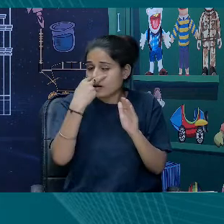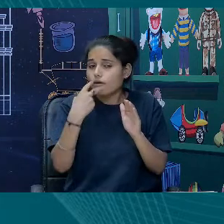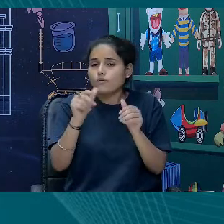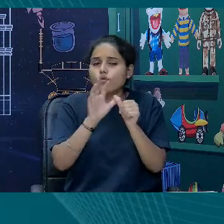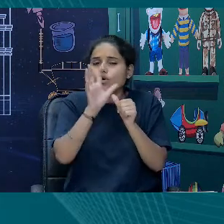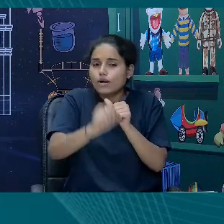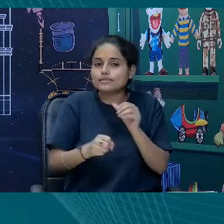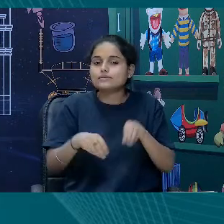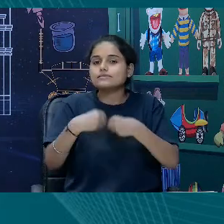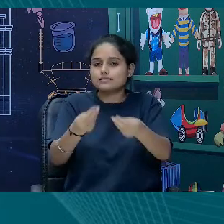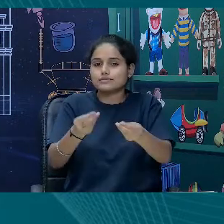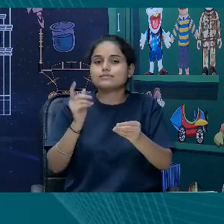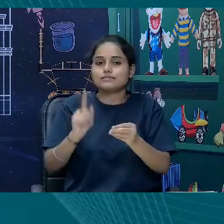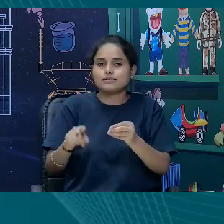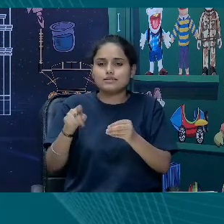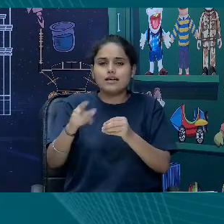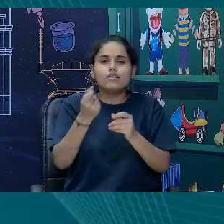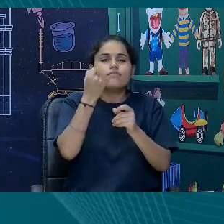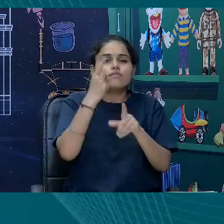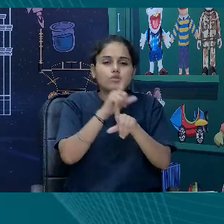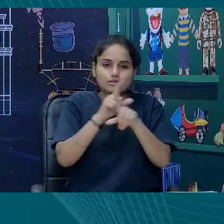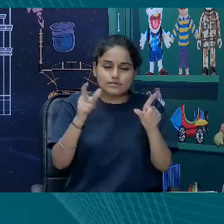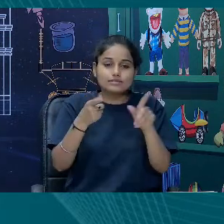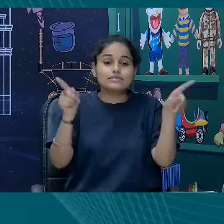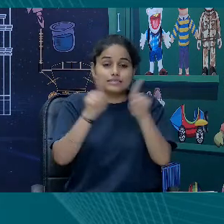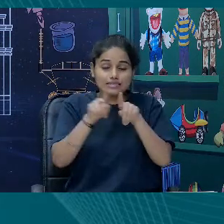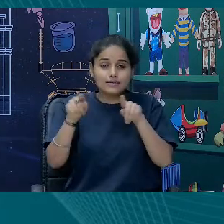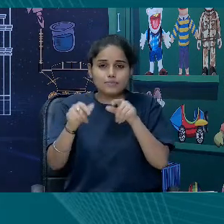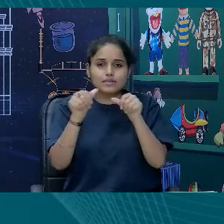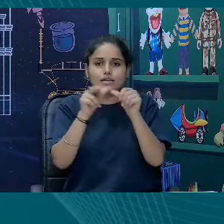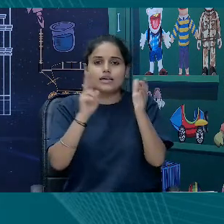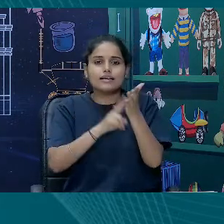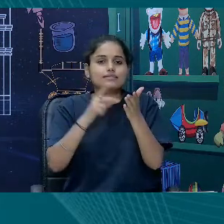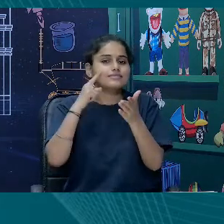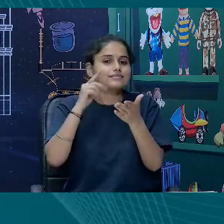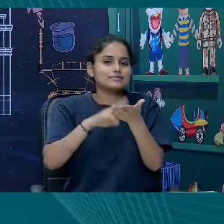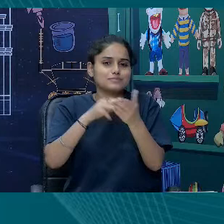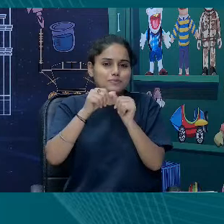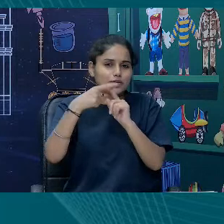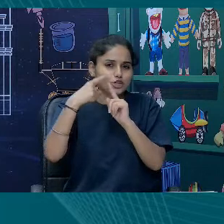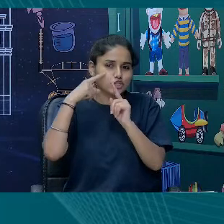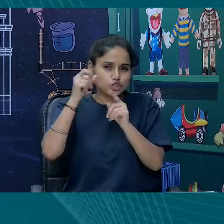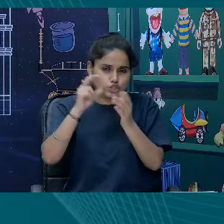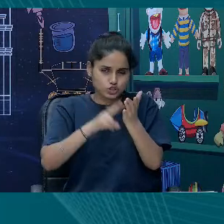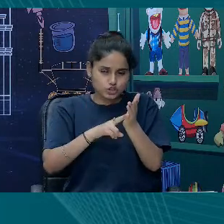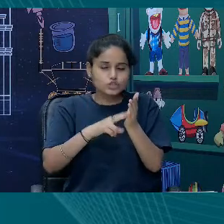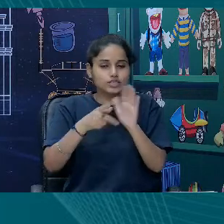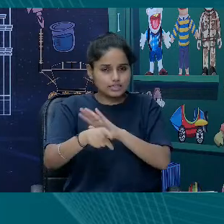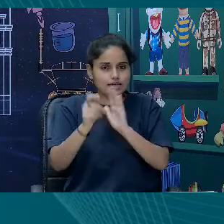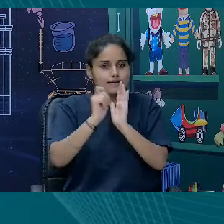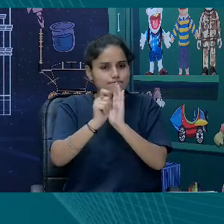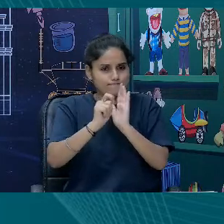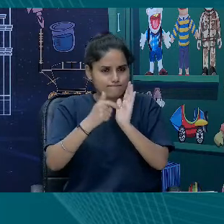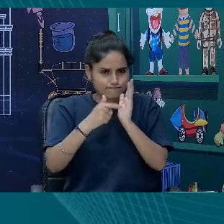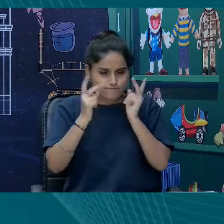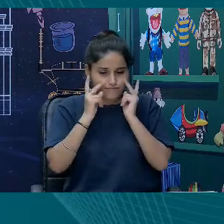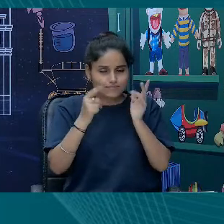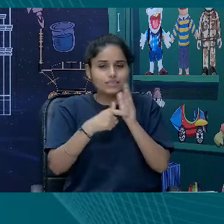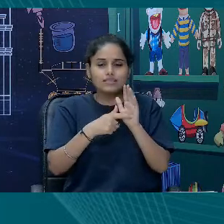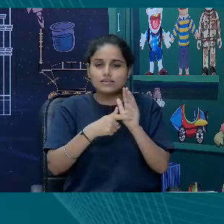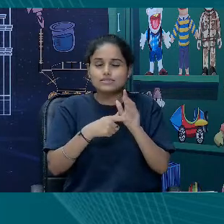right. I have added animation also because animation helps in generating the interest, because as you can see that I